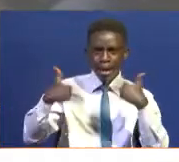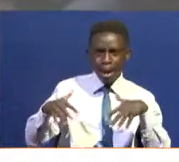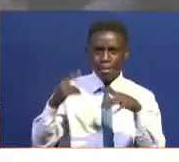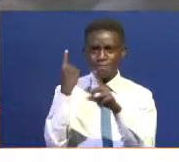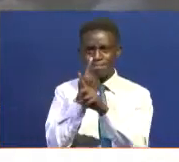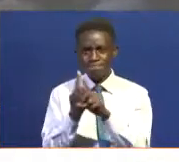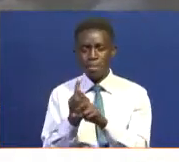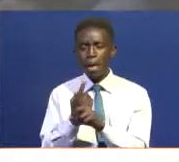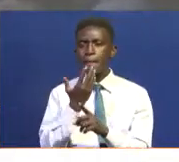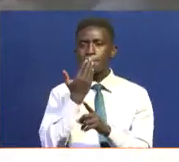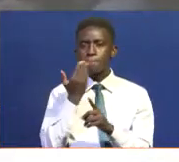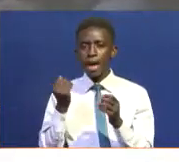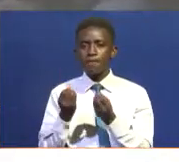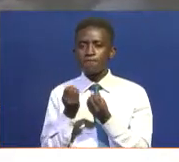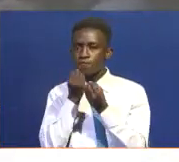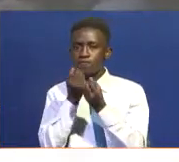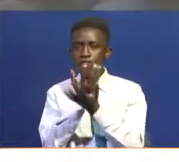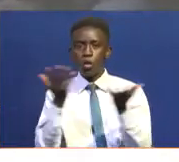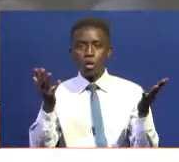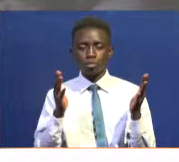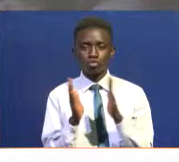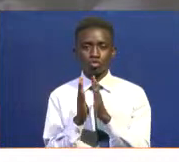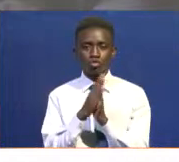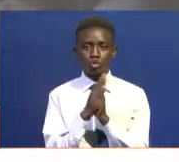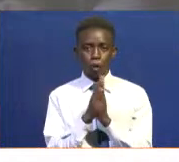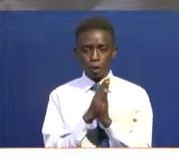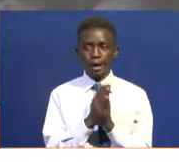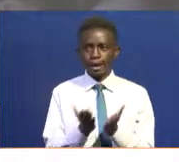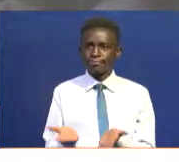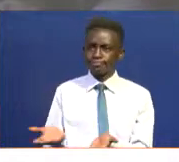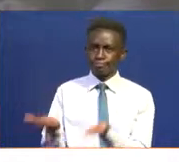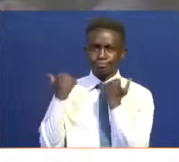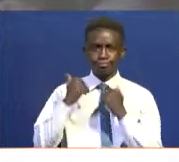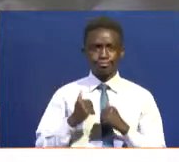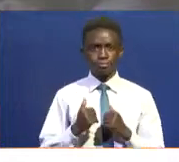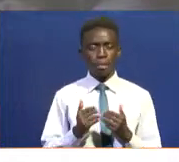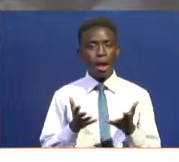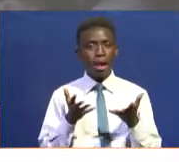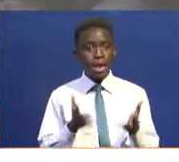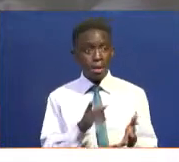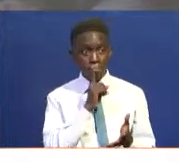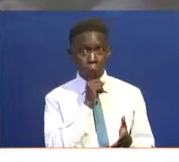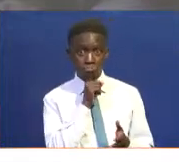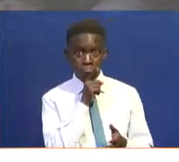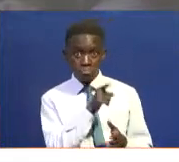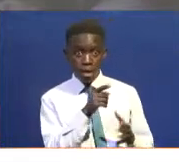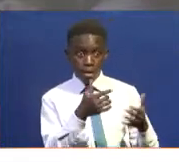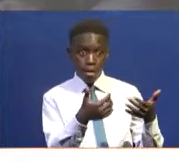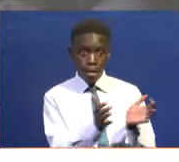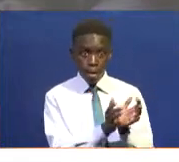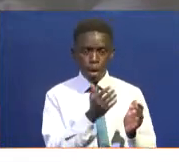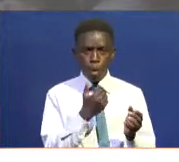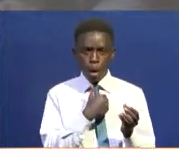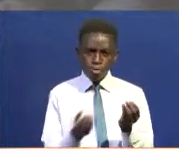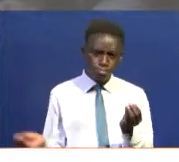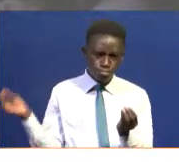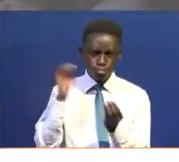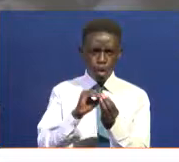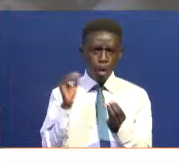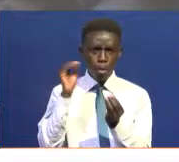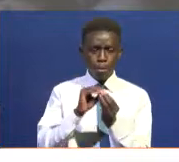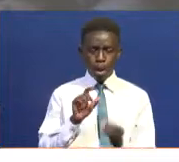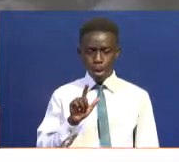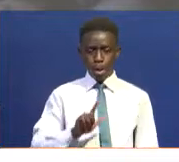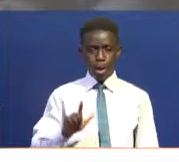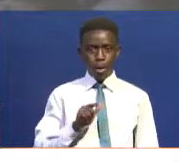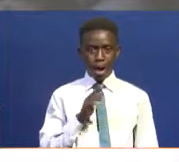stories. MultiChoice Kenya Managing Director Nzola, Miranda says the firm is keen on drastically increasing local content on